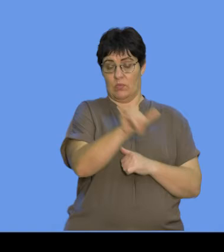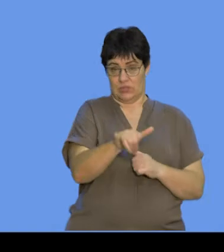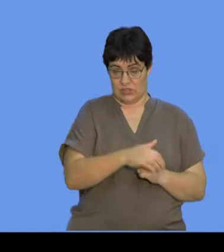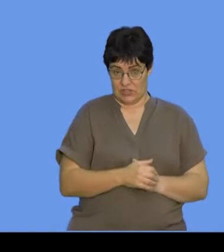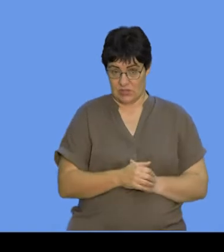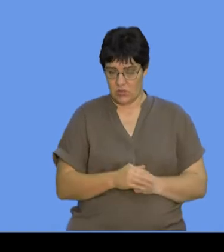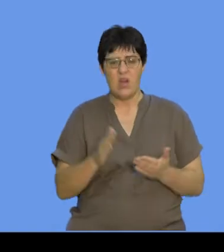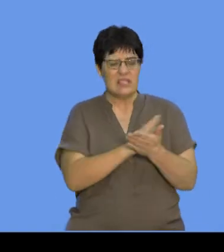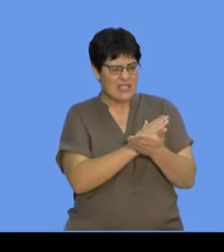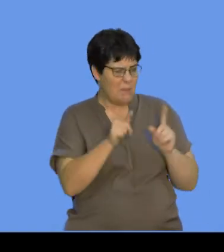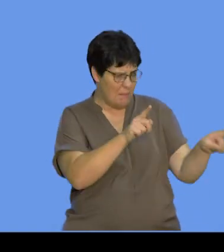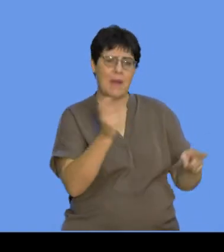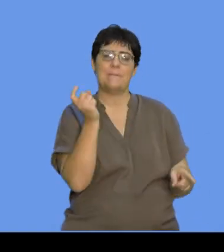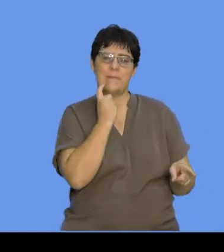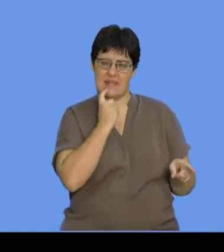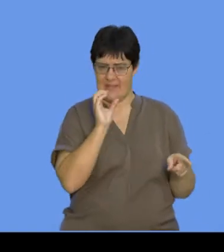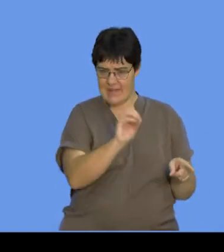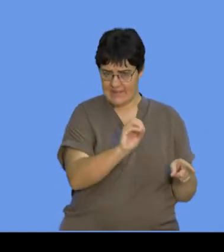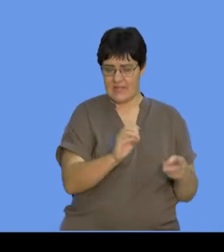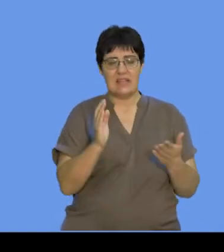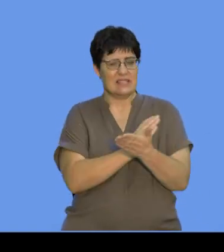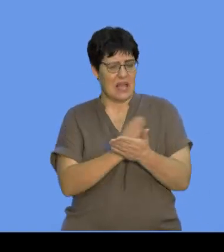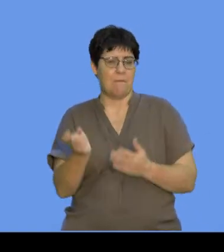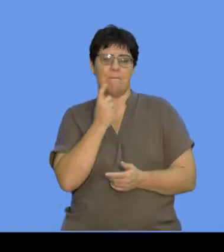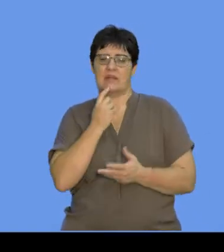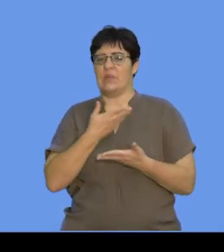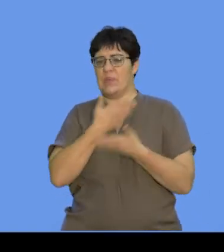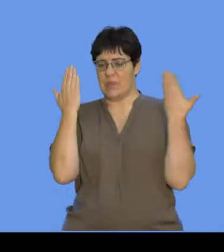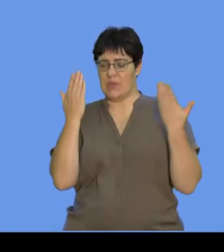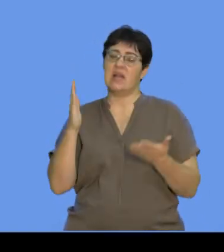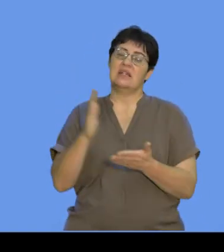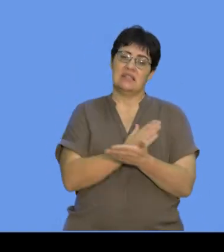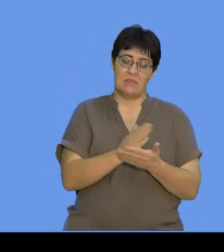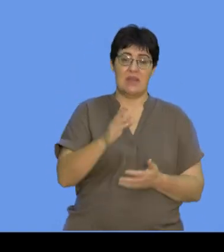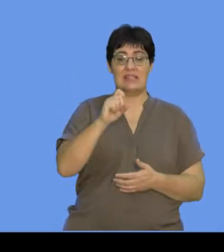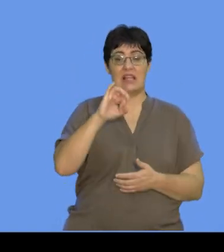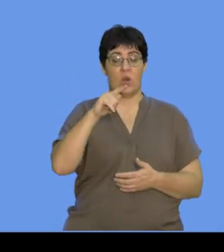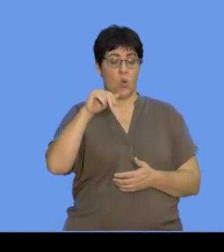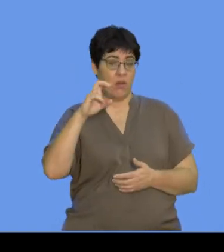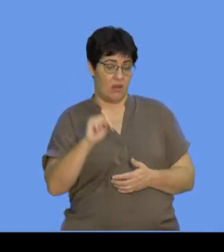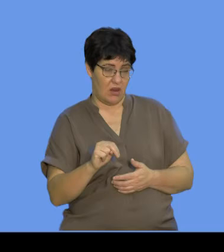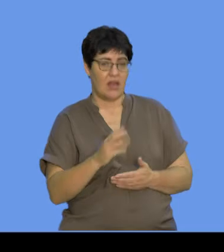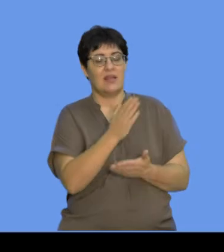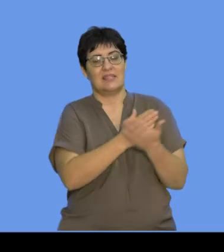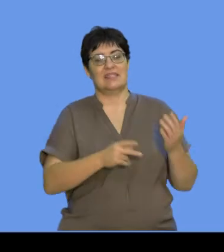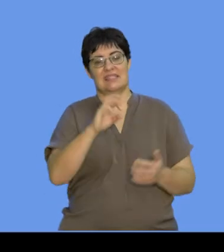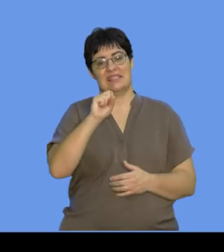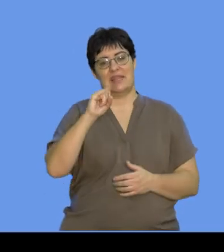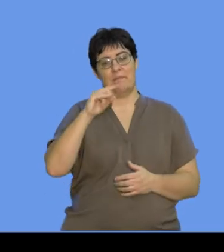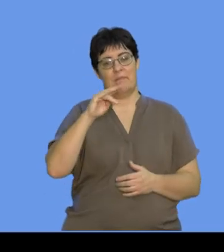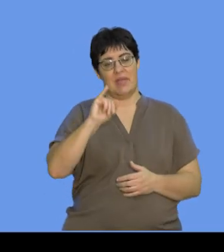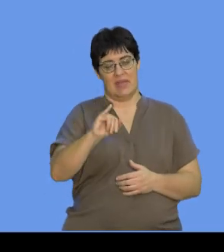of the materials as metals, some non-metals, and silicon being a metalloid, which would also say it's